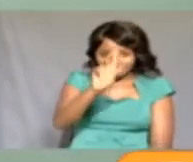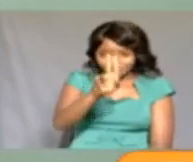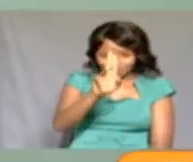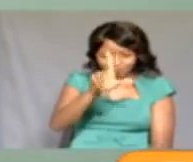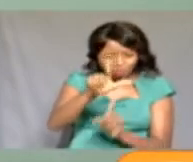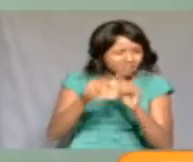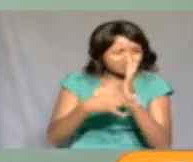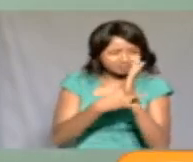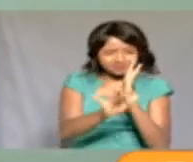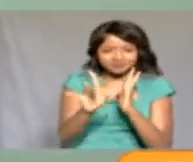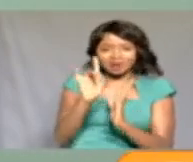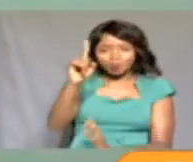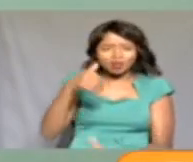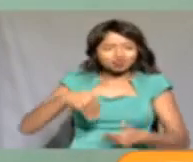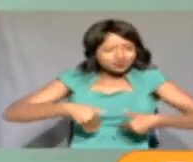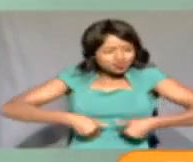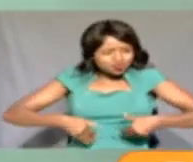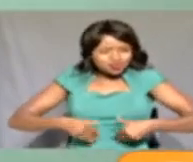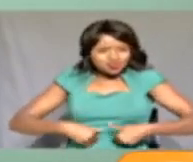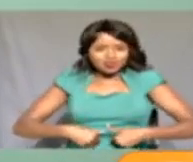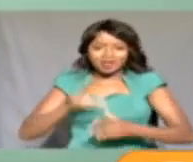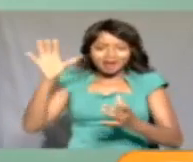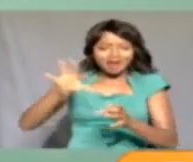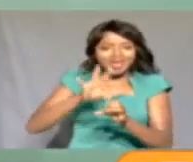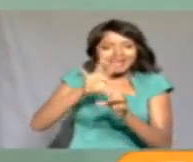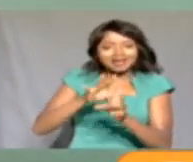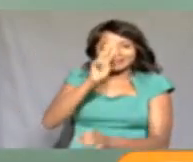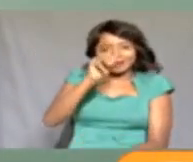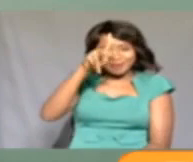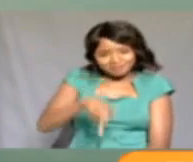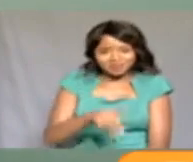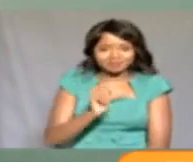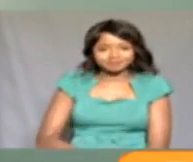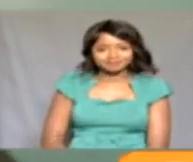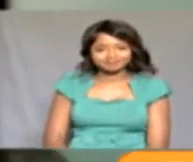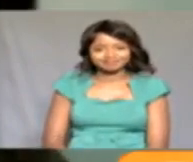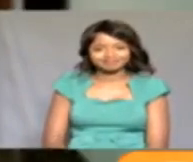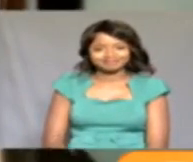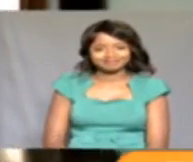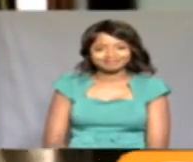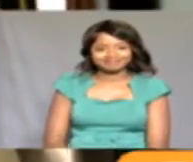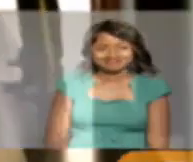books as one of the youngest ever elected members of Parliament.